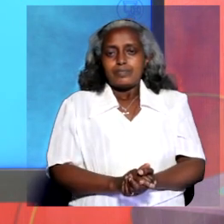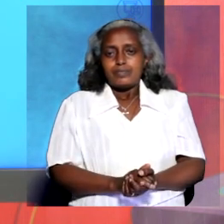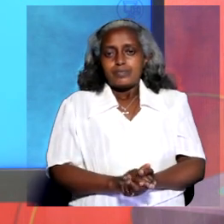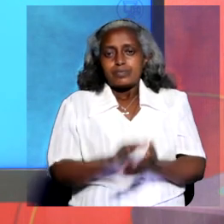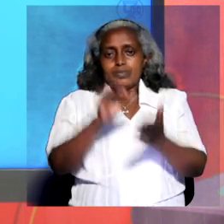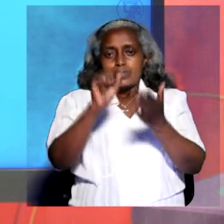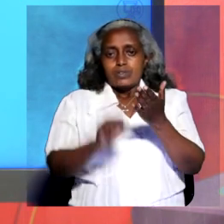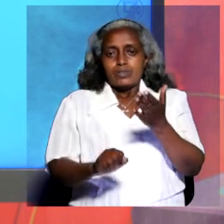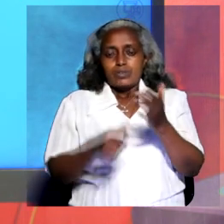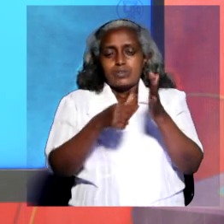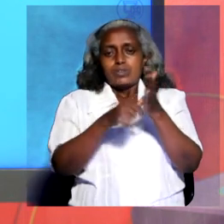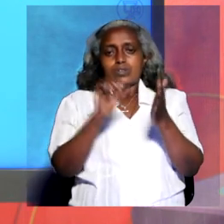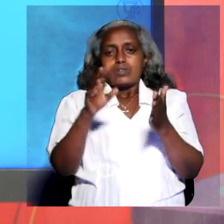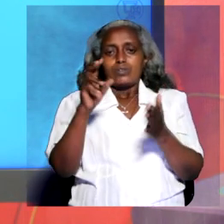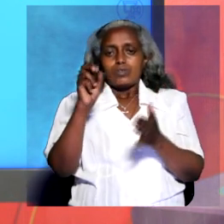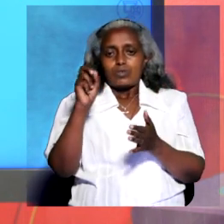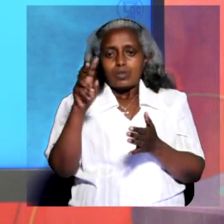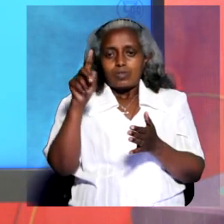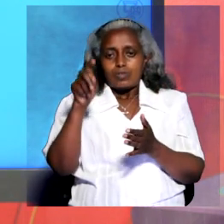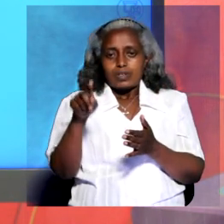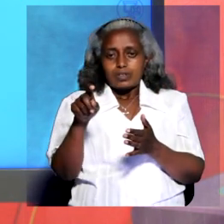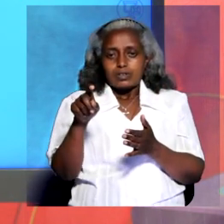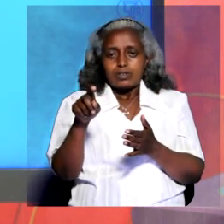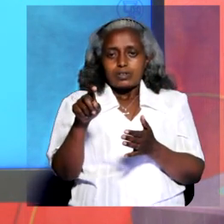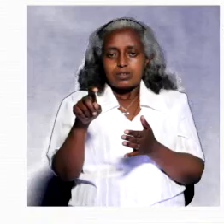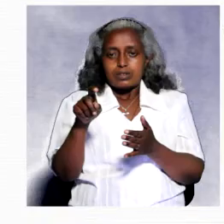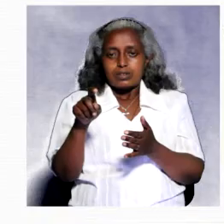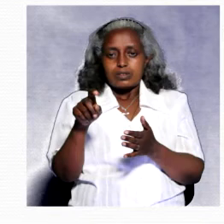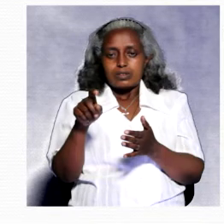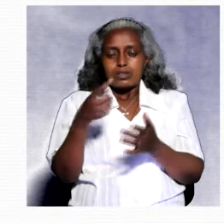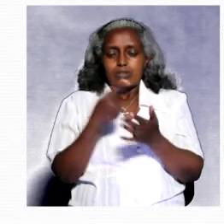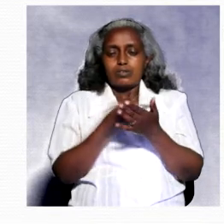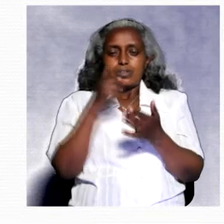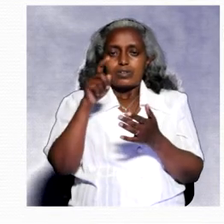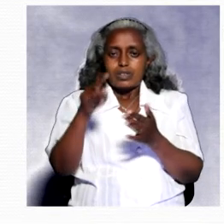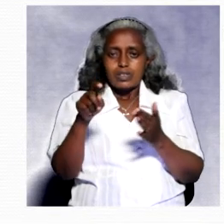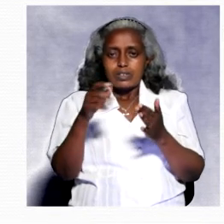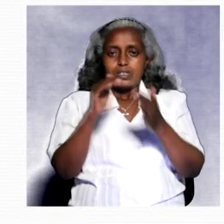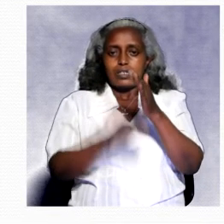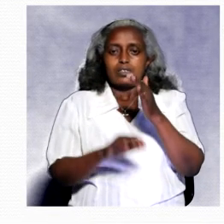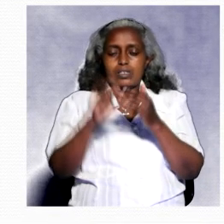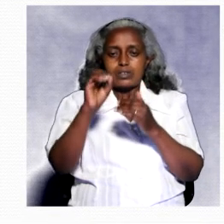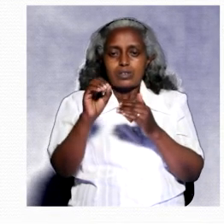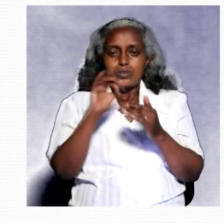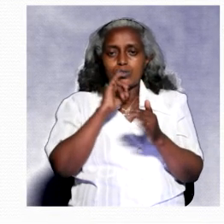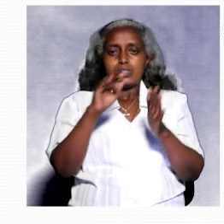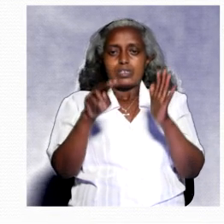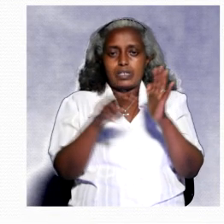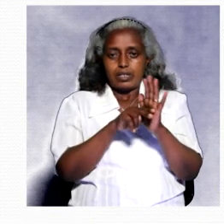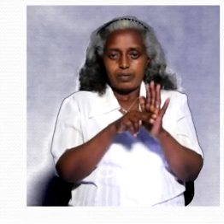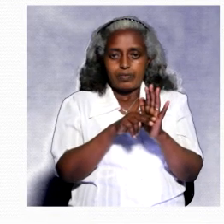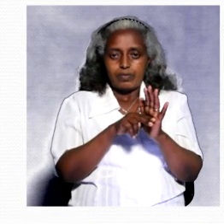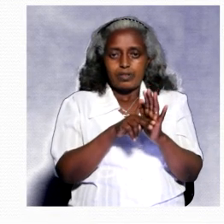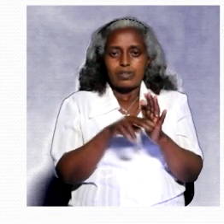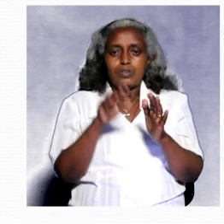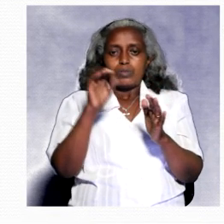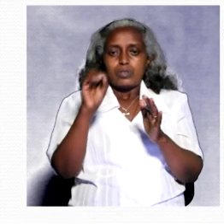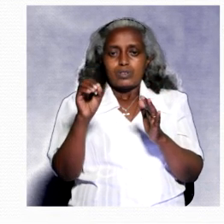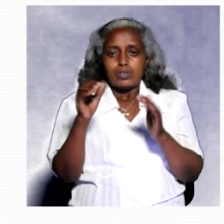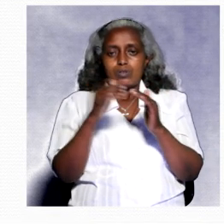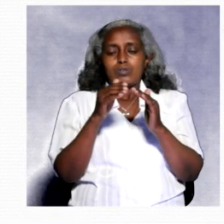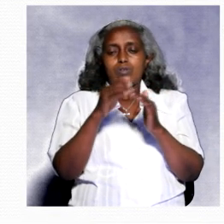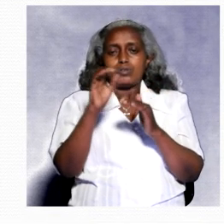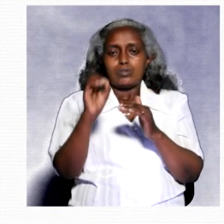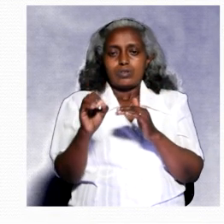So the sine of 12x, for x less than 0 is negative, it will be 0 at x equals